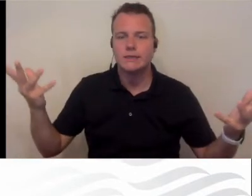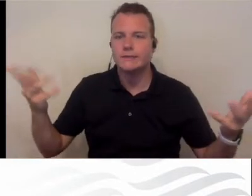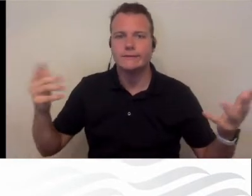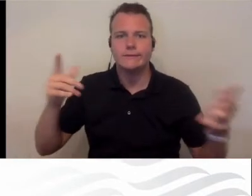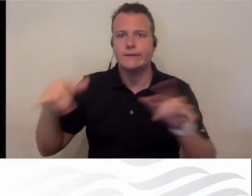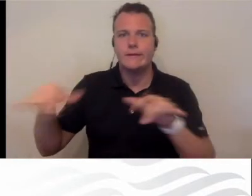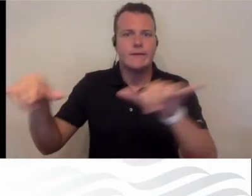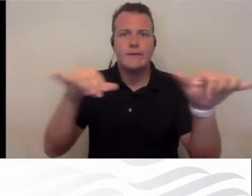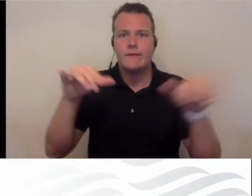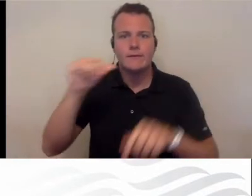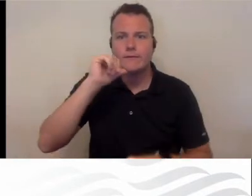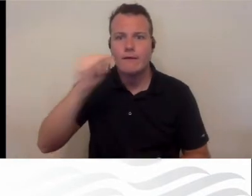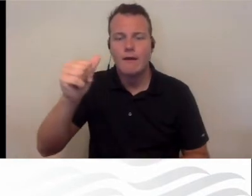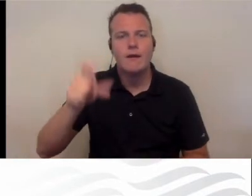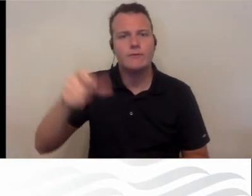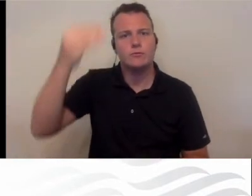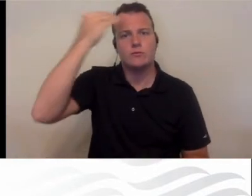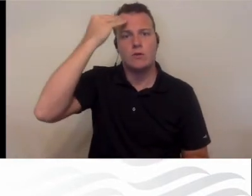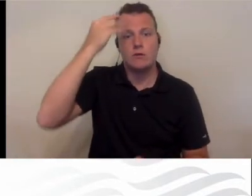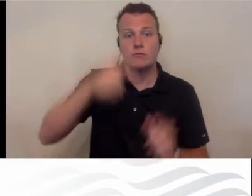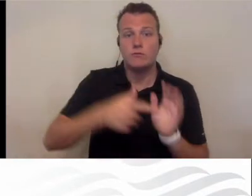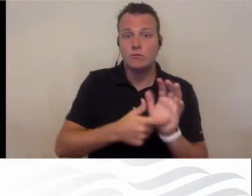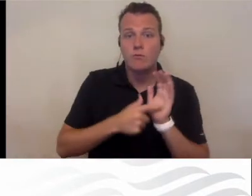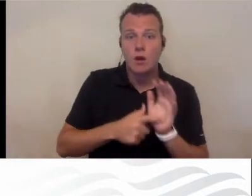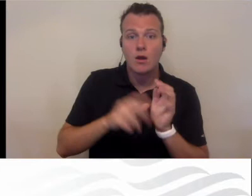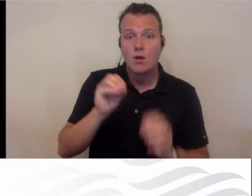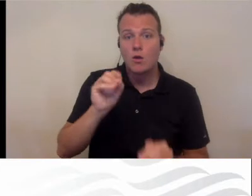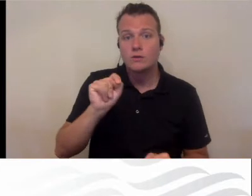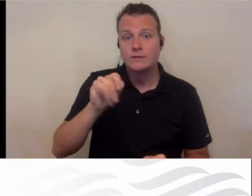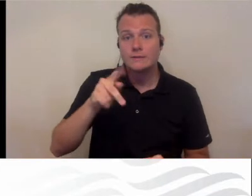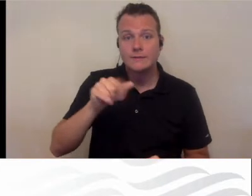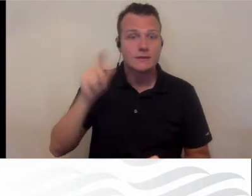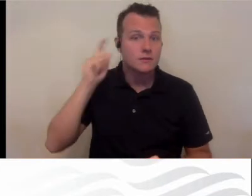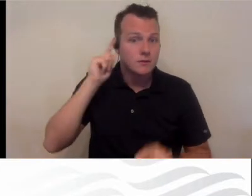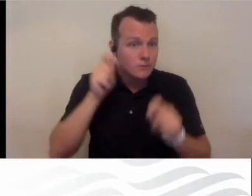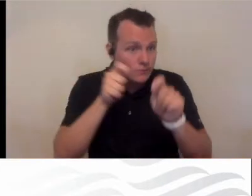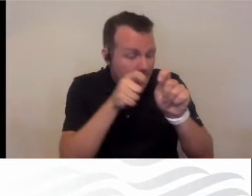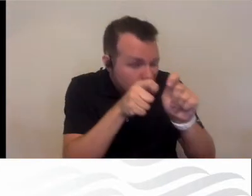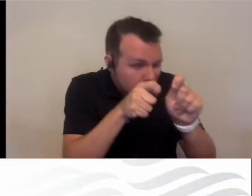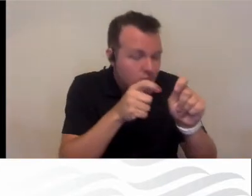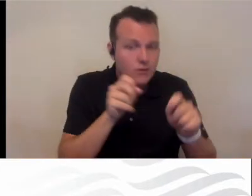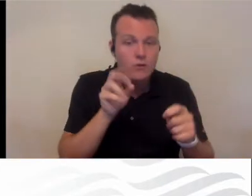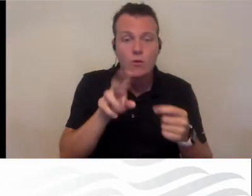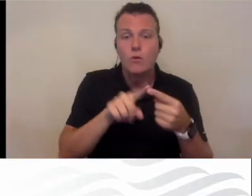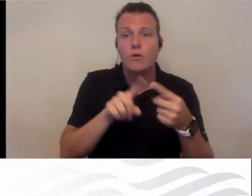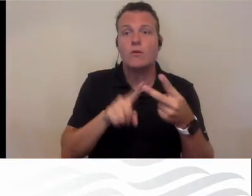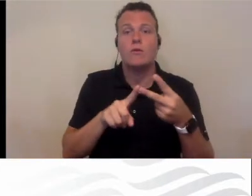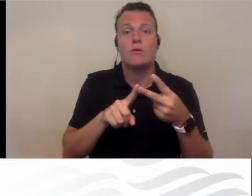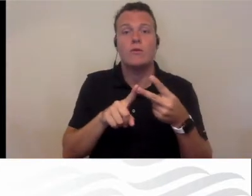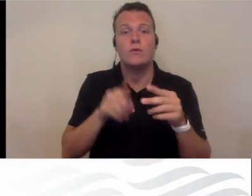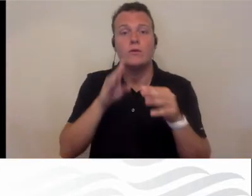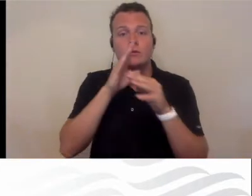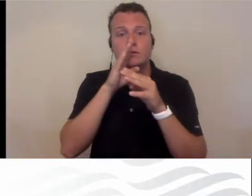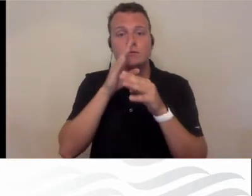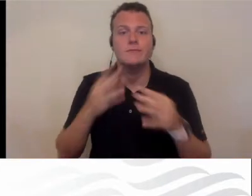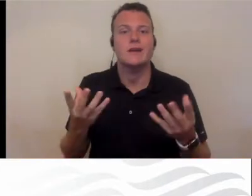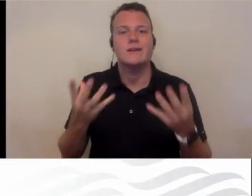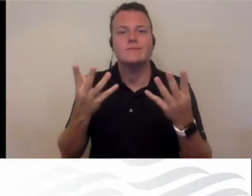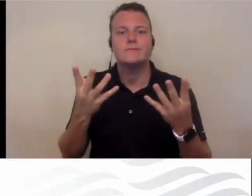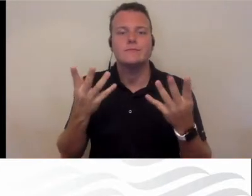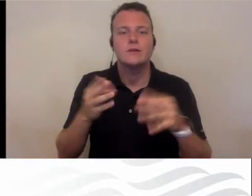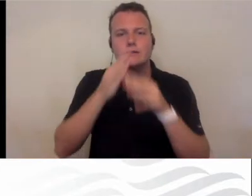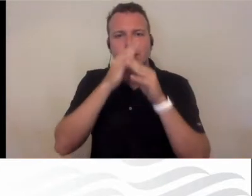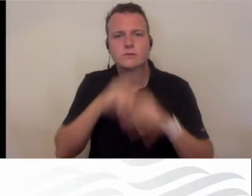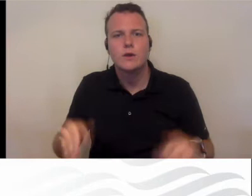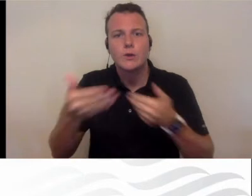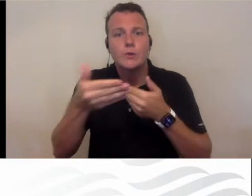is, whether your state requires otoscopy, believe it or not, whether your state requires a sound treated room, whether your state requires